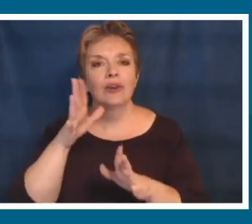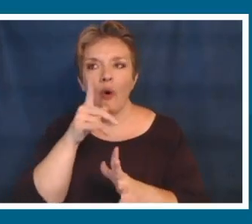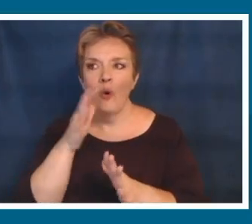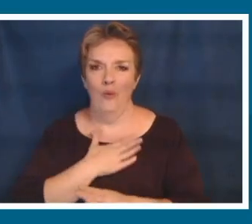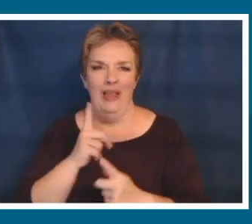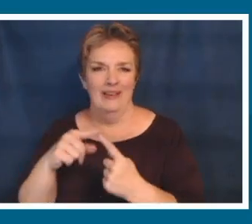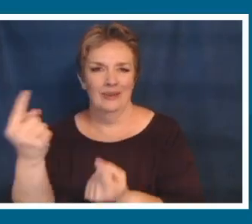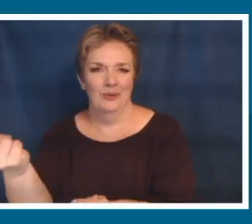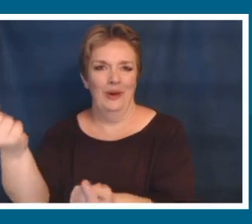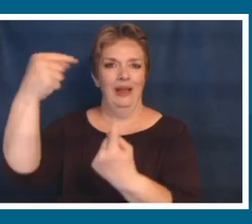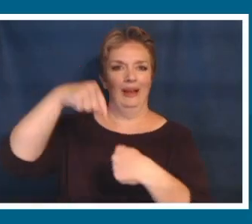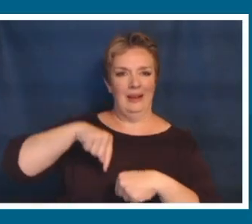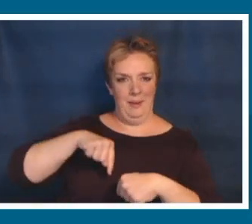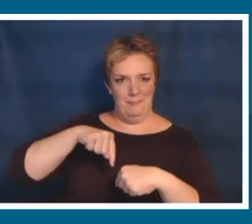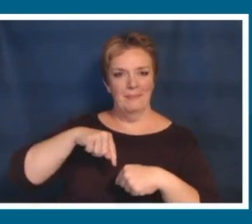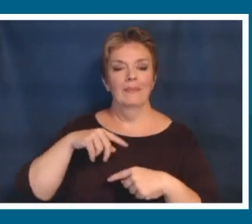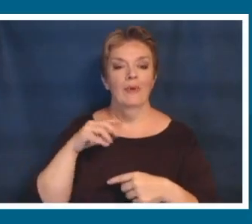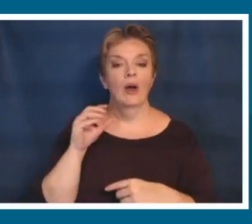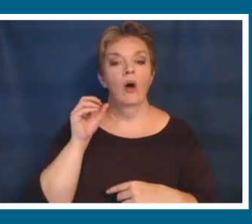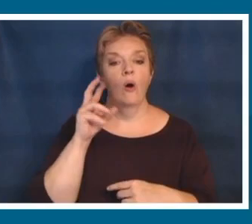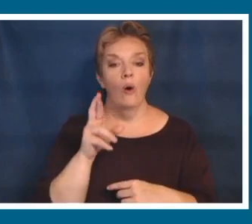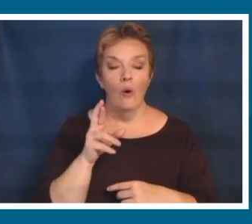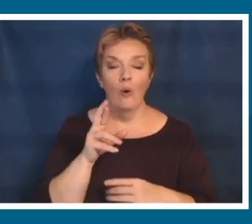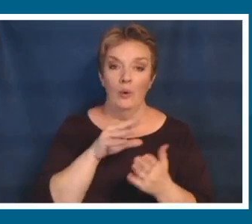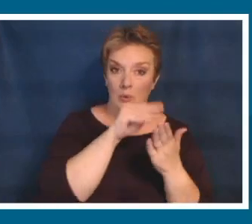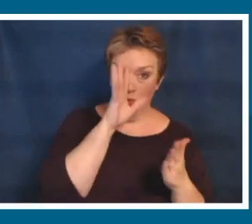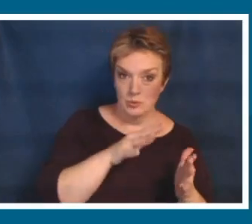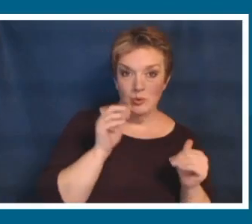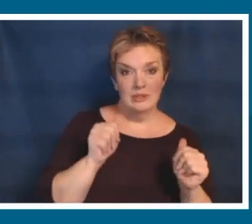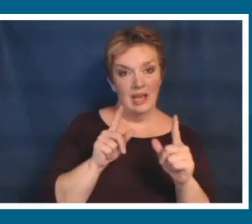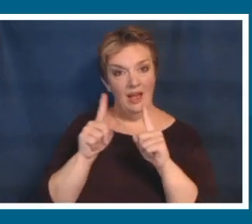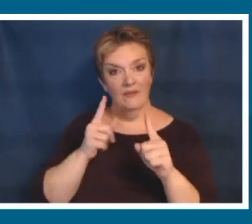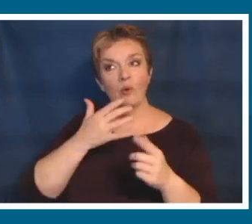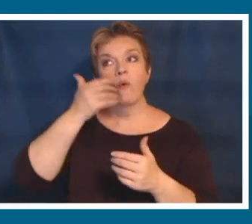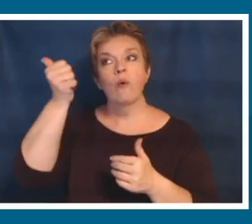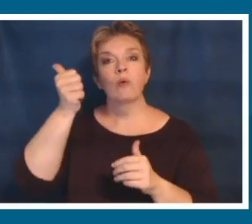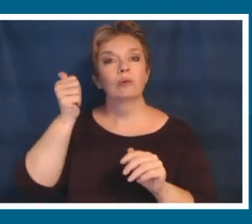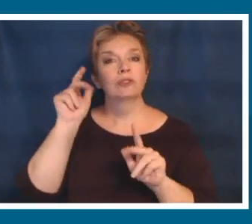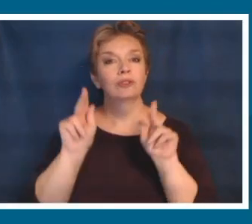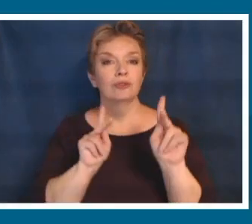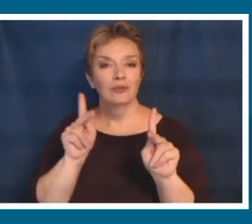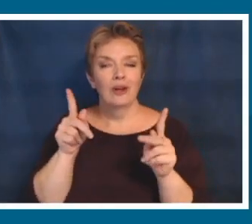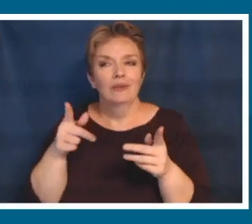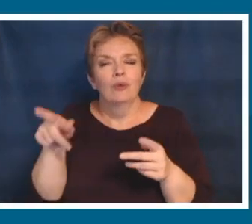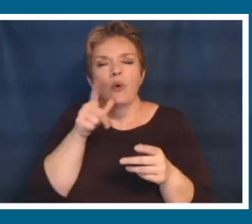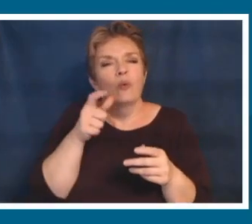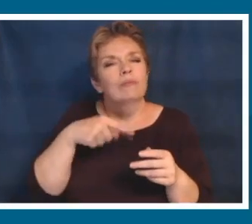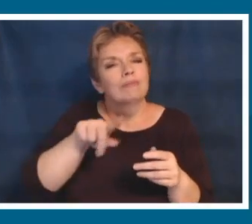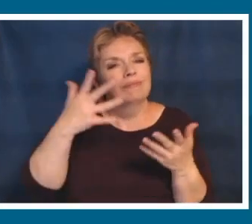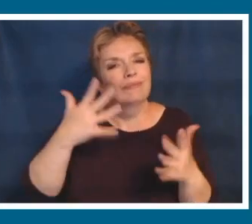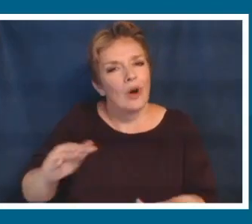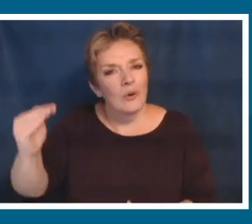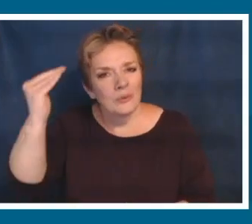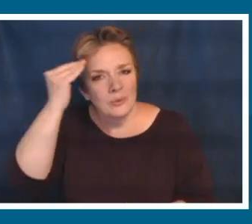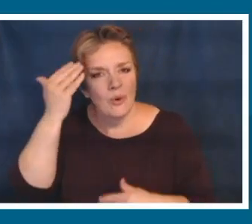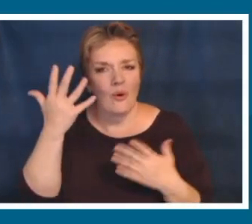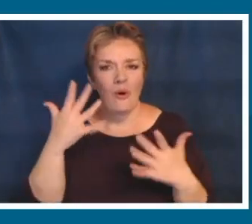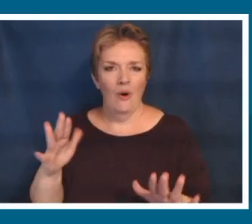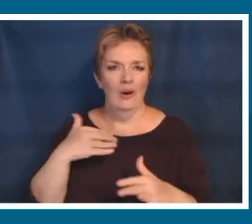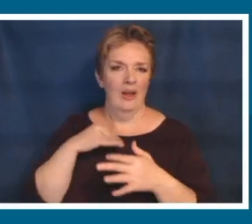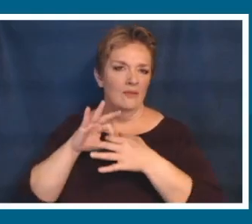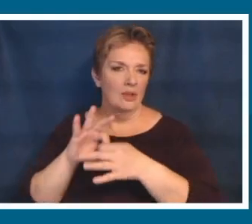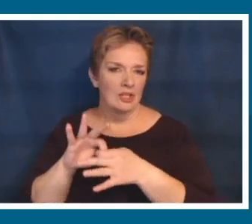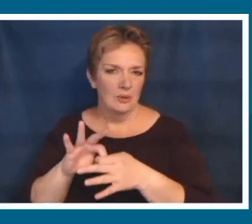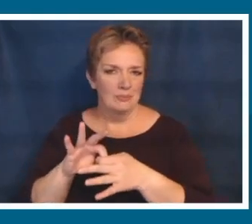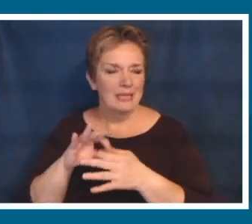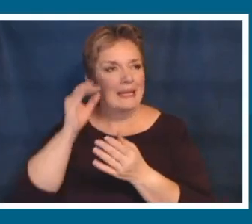do the interviews with elderly individuals that they already know and have relationships with, to think about the past and what